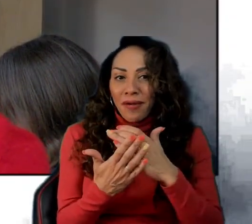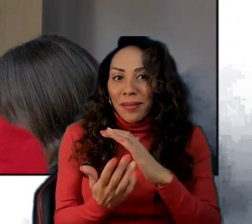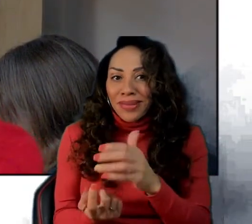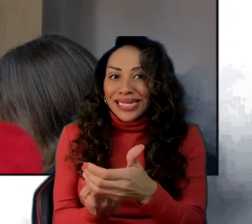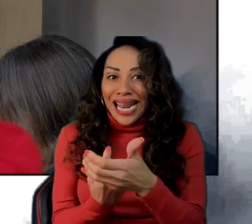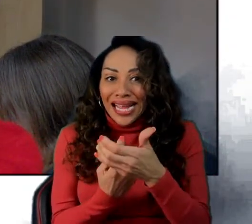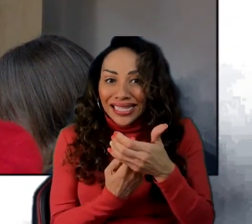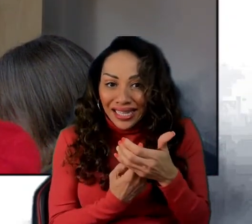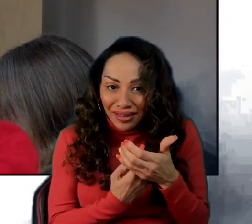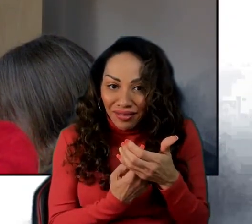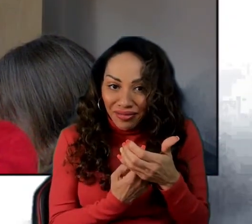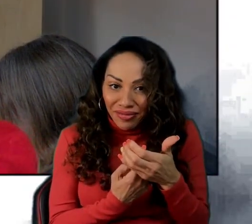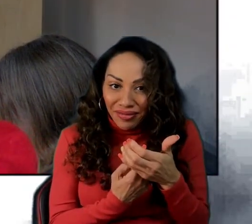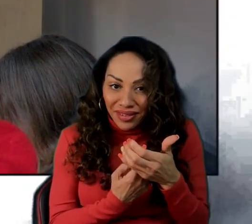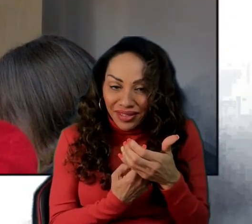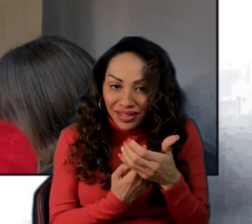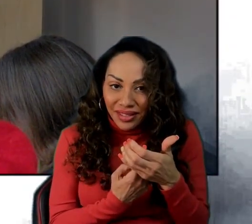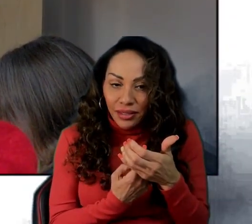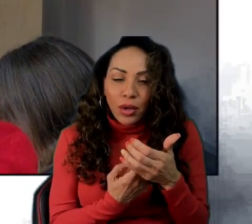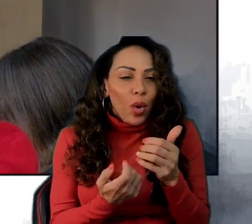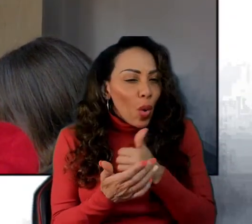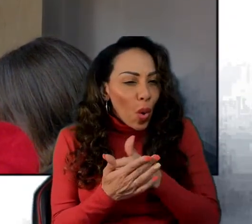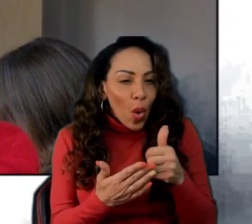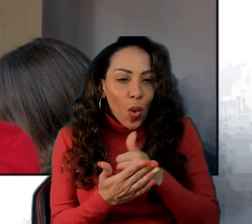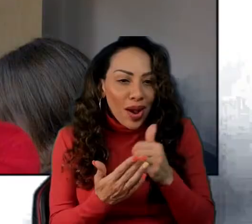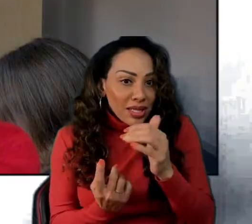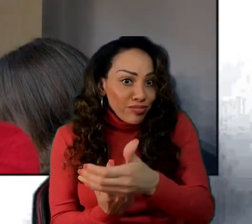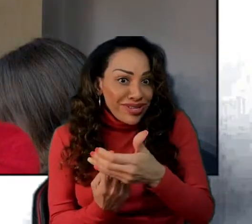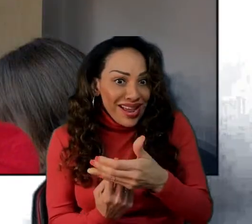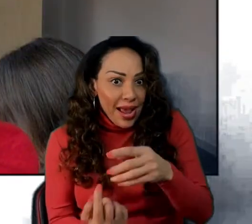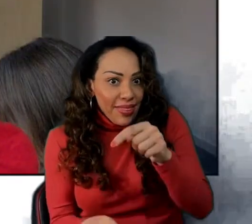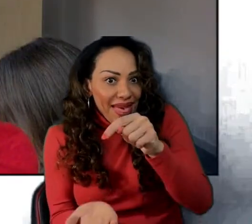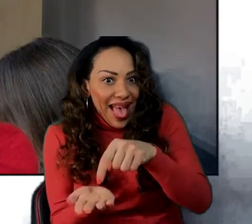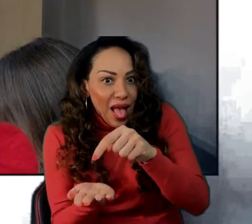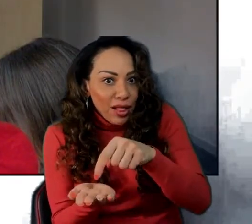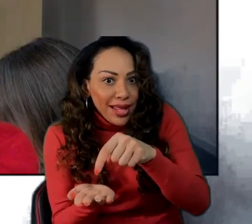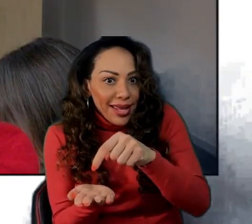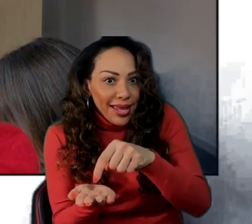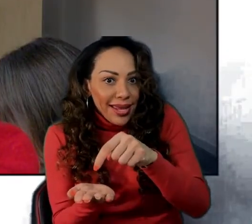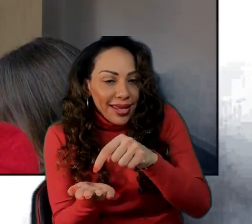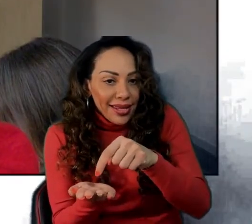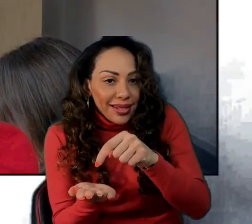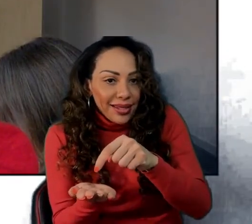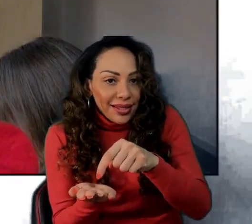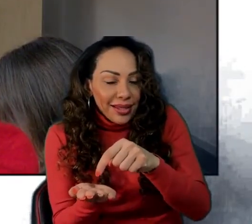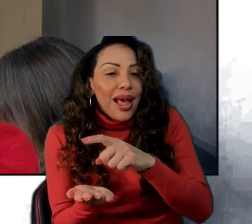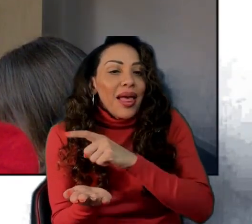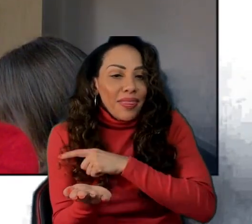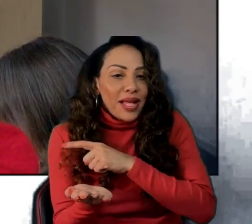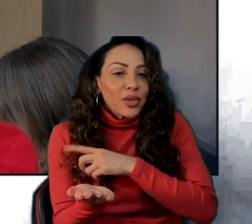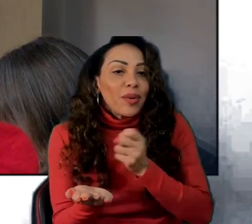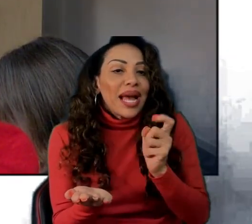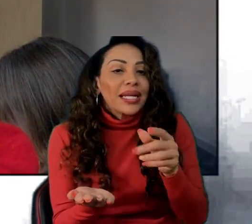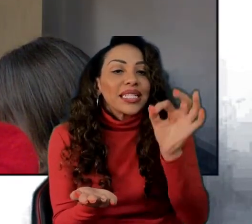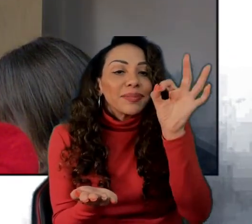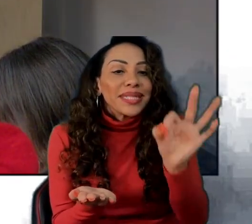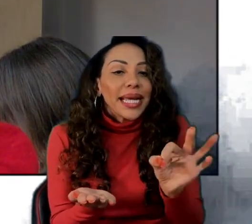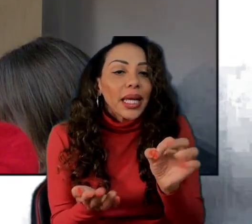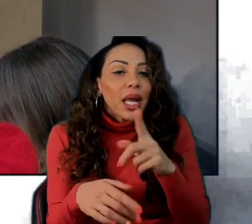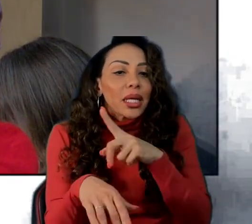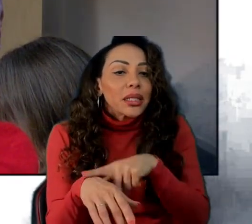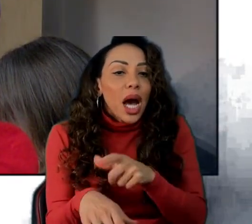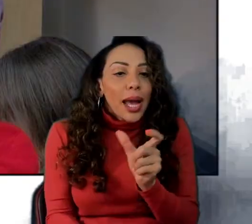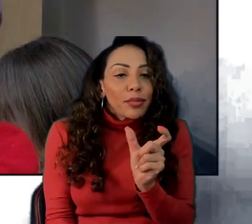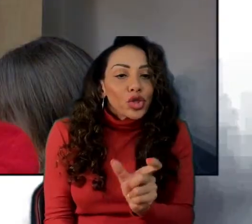designed the experience was around protecting the algae. The reason we had these kind of slots where people came was so we tried to have 15 minutes rest time in